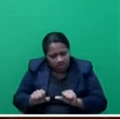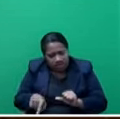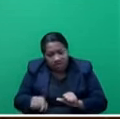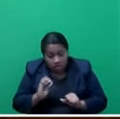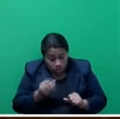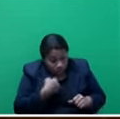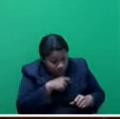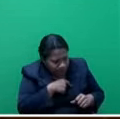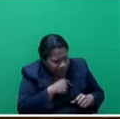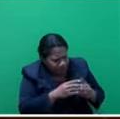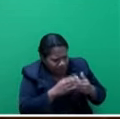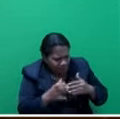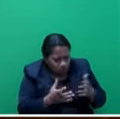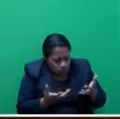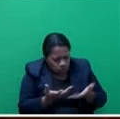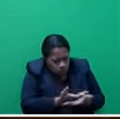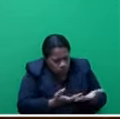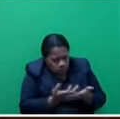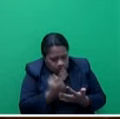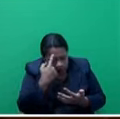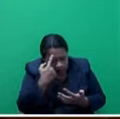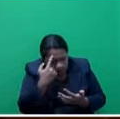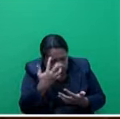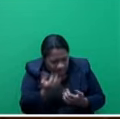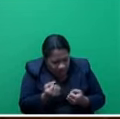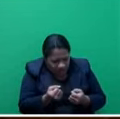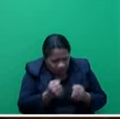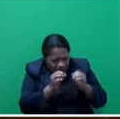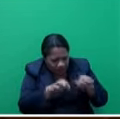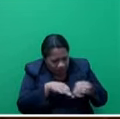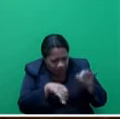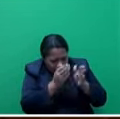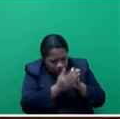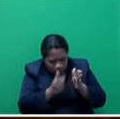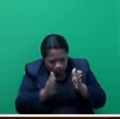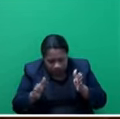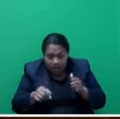that we needed to diverse a strategy that will take Fiji and the region to 2050.